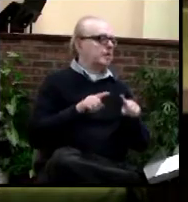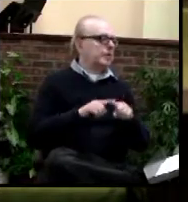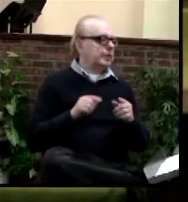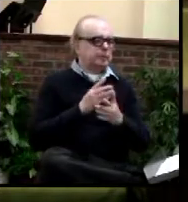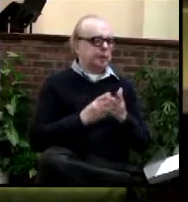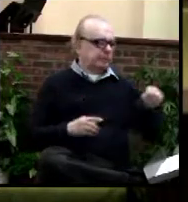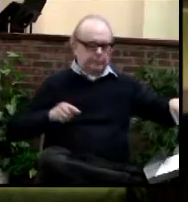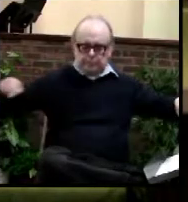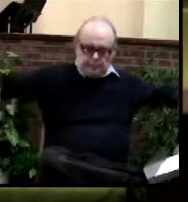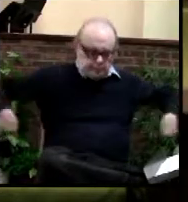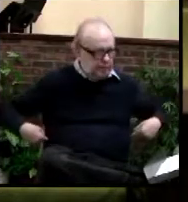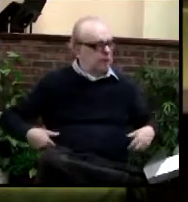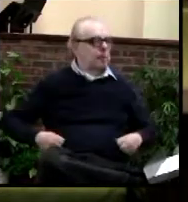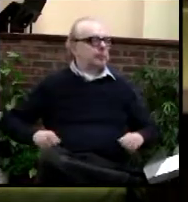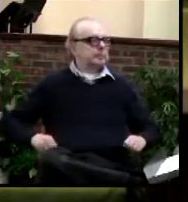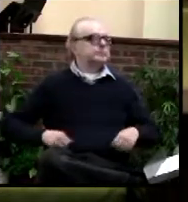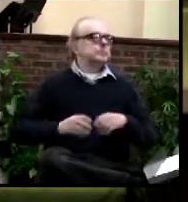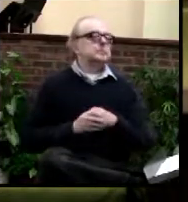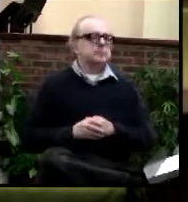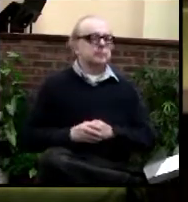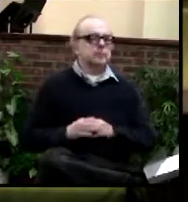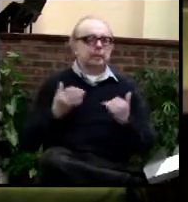here, all in the back, okay? Now,